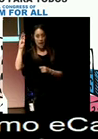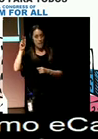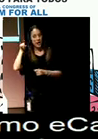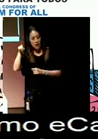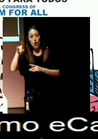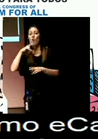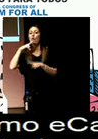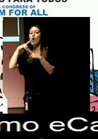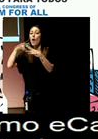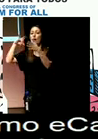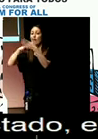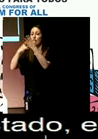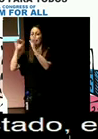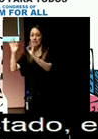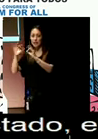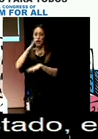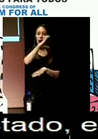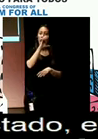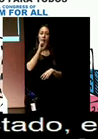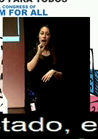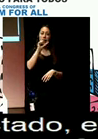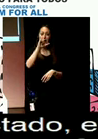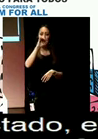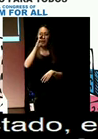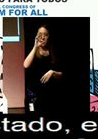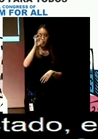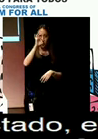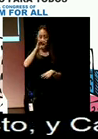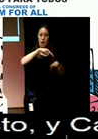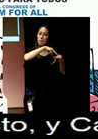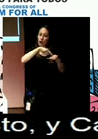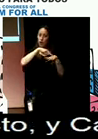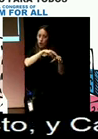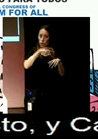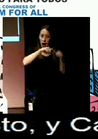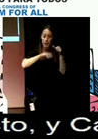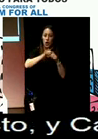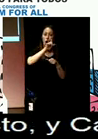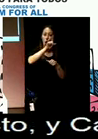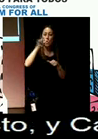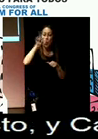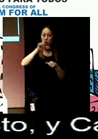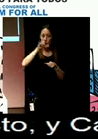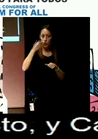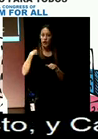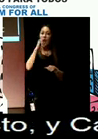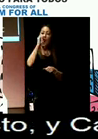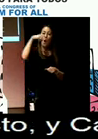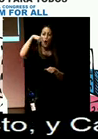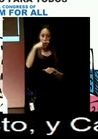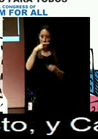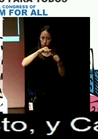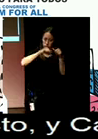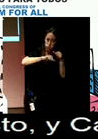be launched as of the 1st of July as an NGO, and it will be servicing both